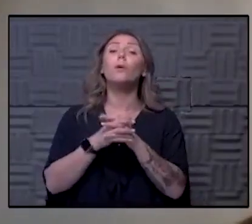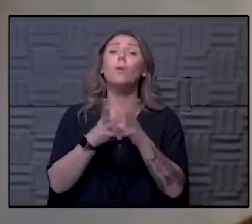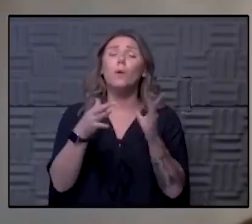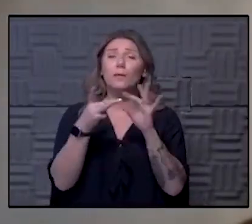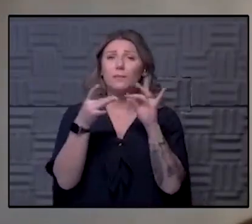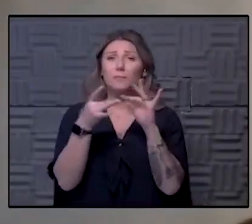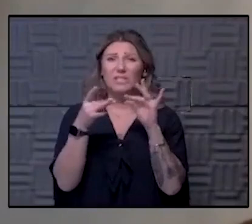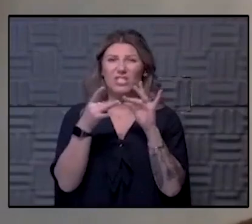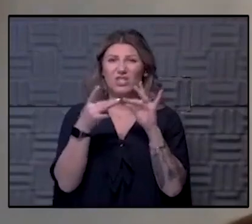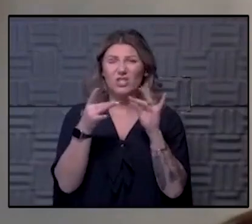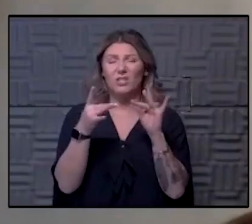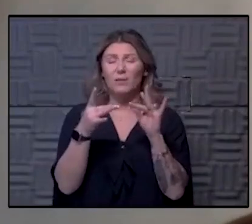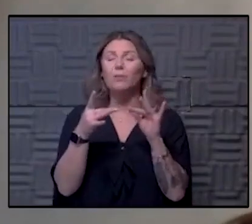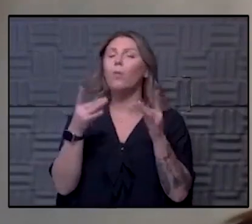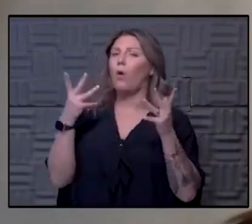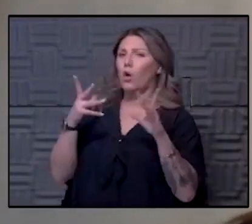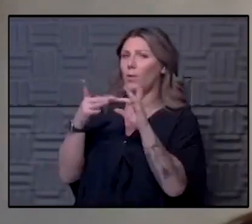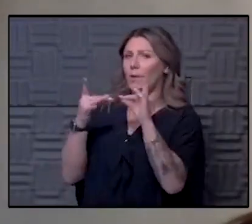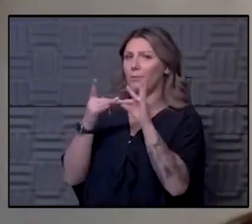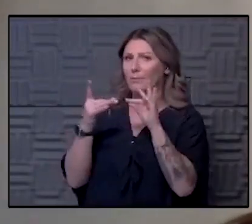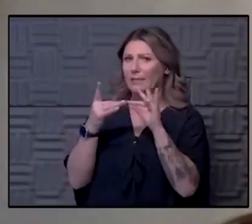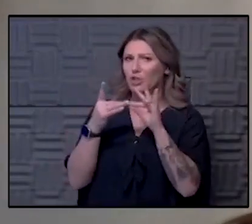mentioned in the last segment, but